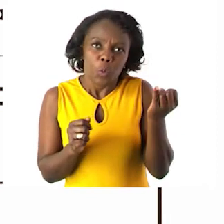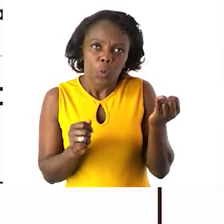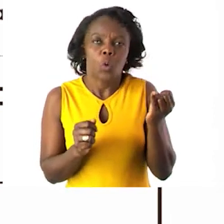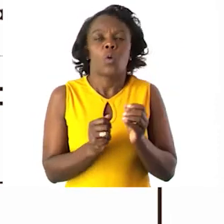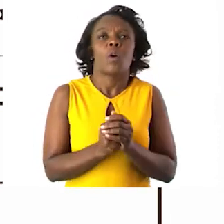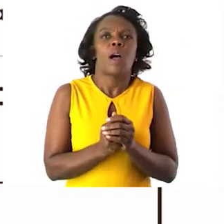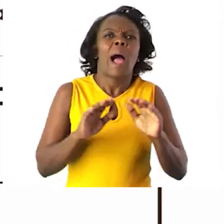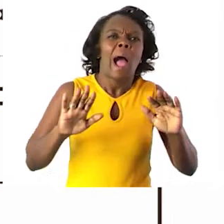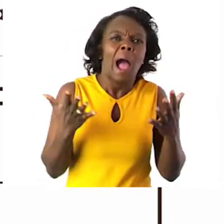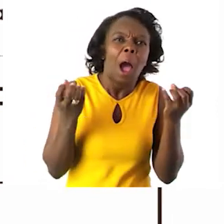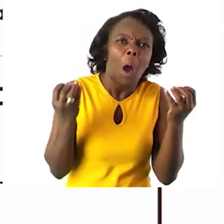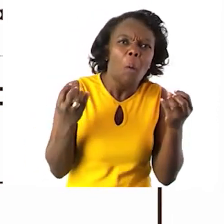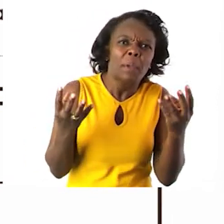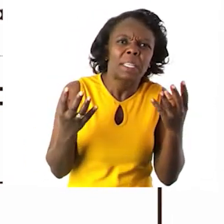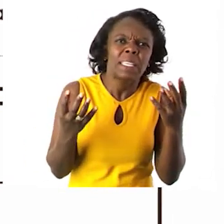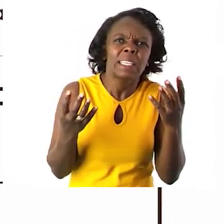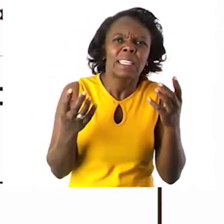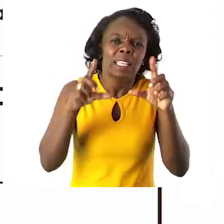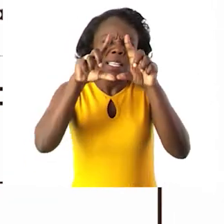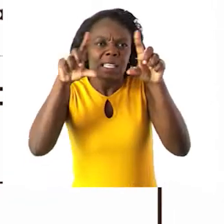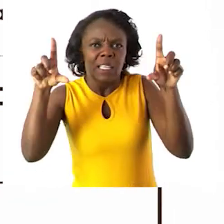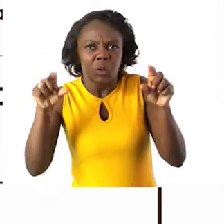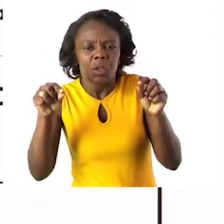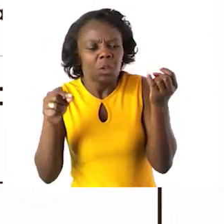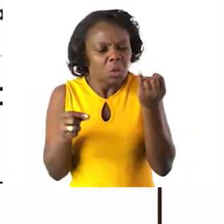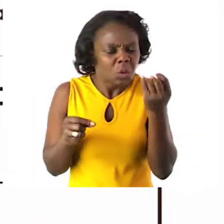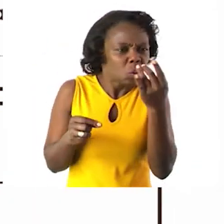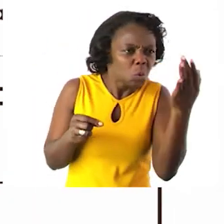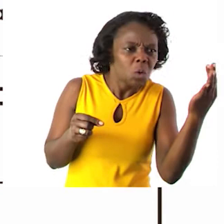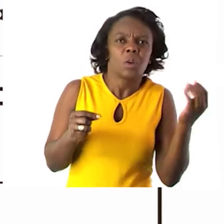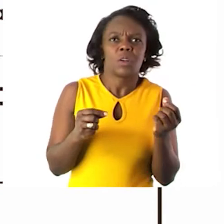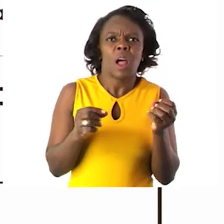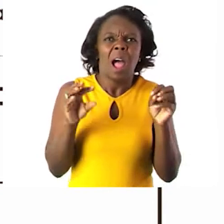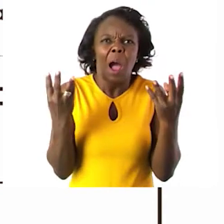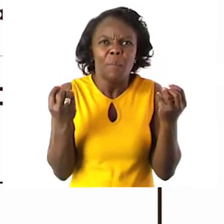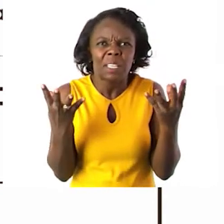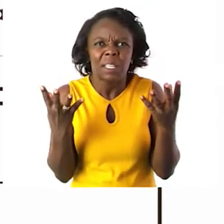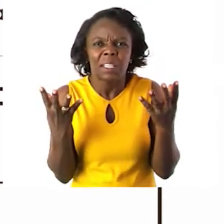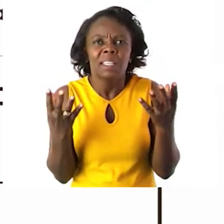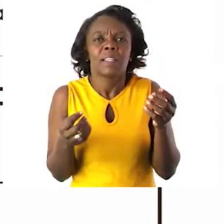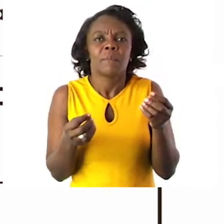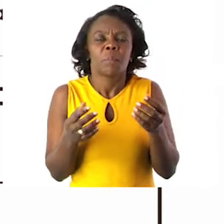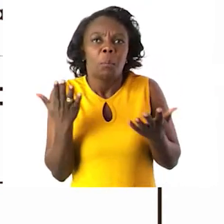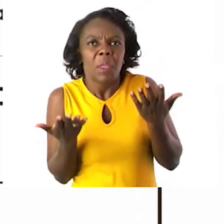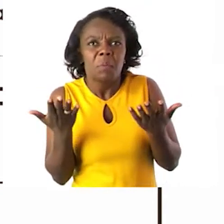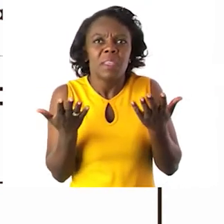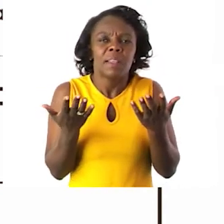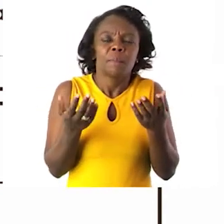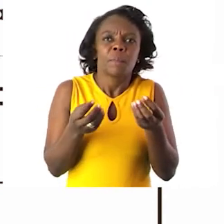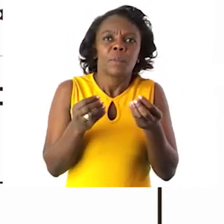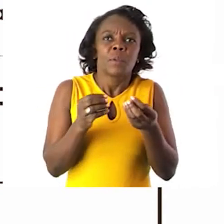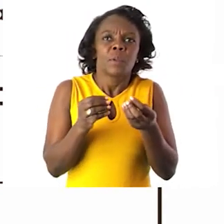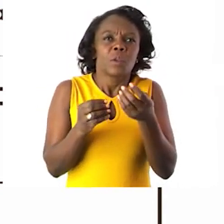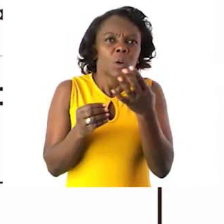you counted in the block. You draw how many squares did you count? If, for example, you have counted 3 of them, you draw